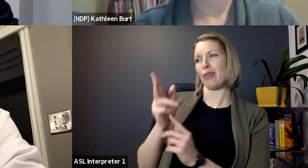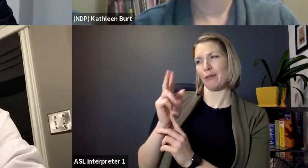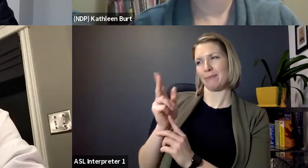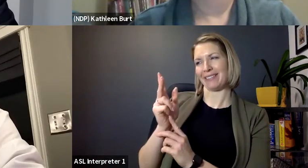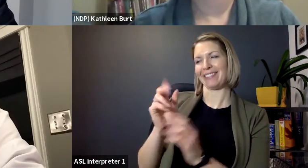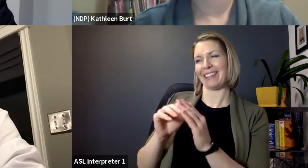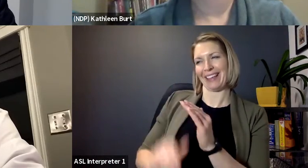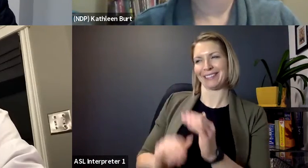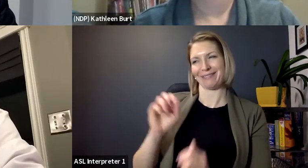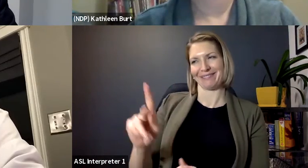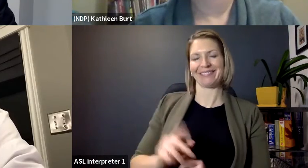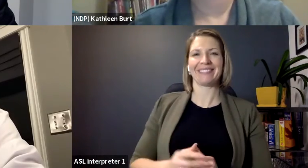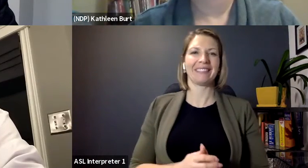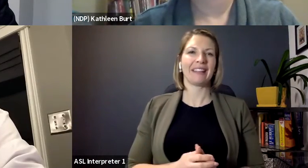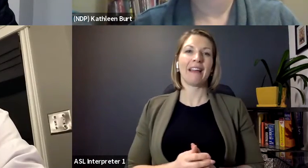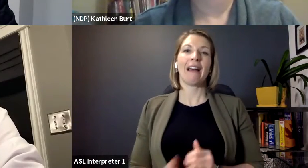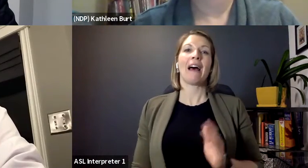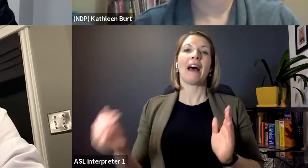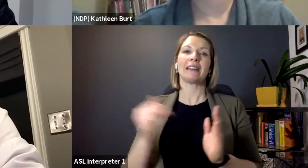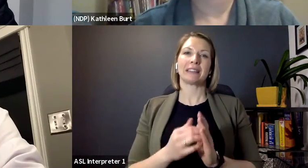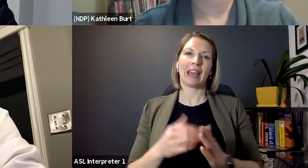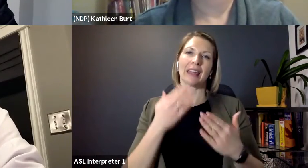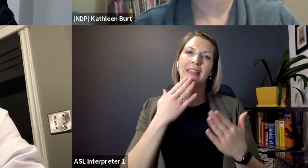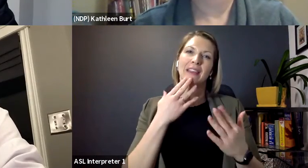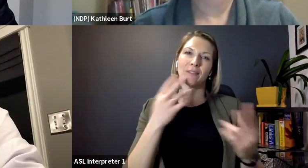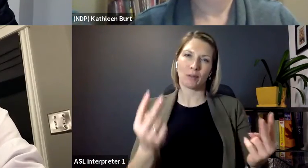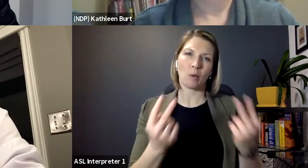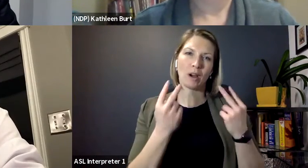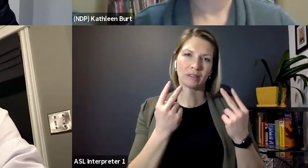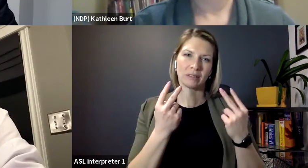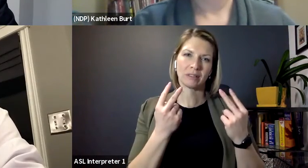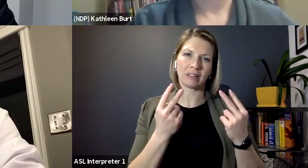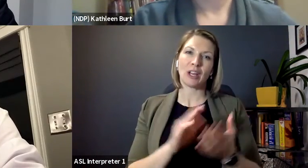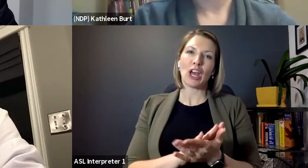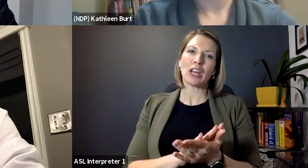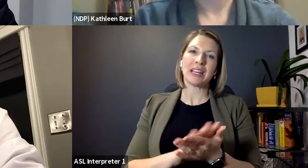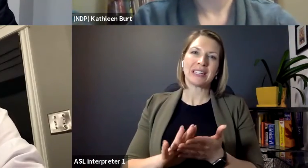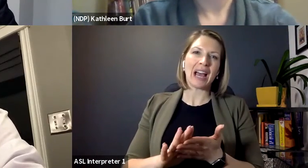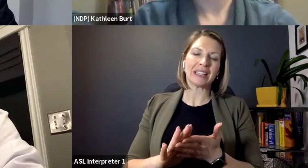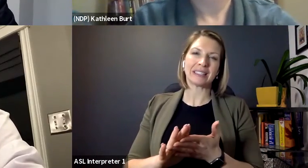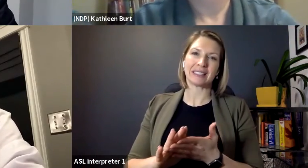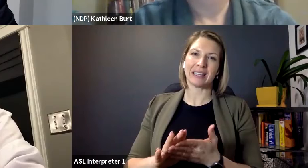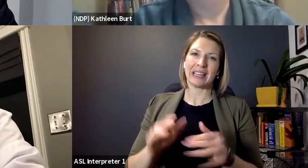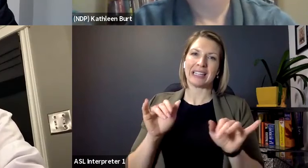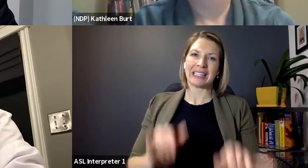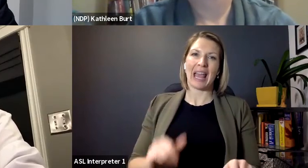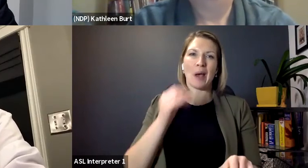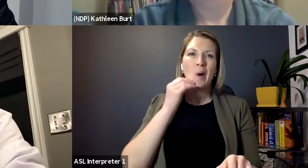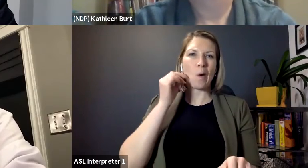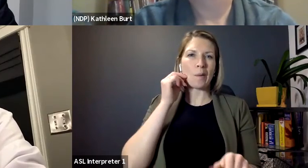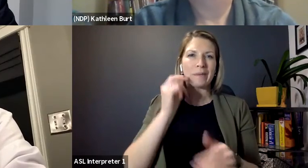this forum, and thanks to those for watching. For just one evening, it's been nice to be in my warm kitchen rather than out knocking doors in the cold and